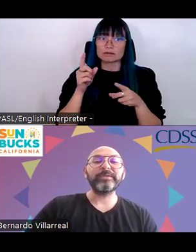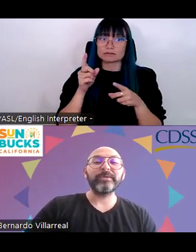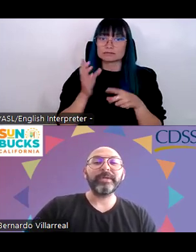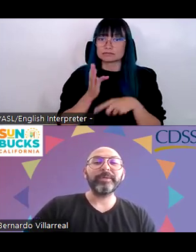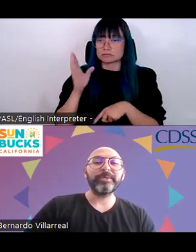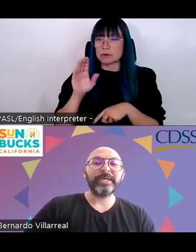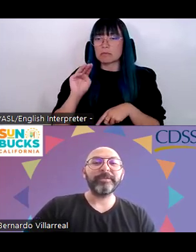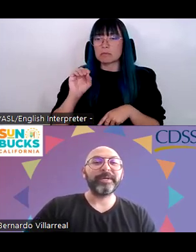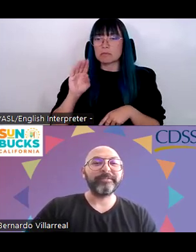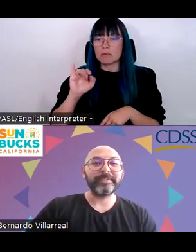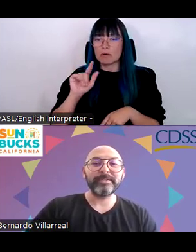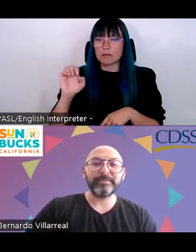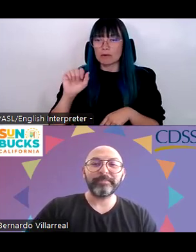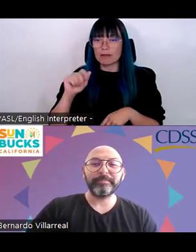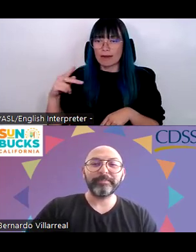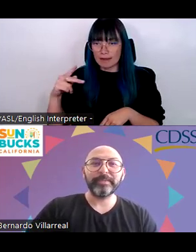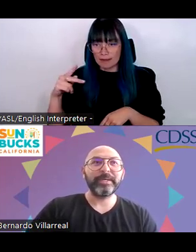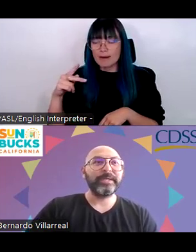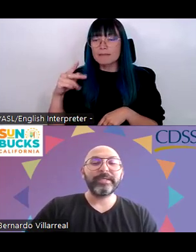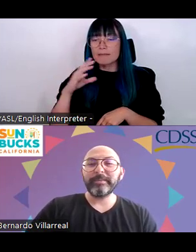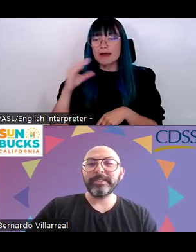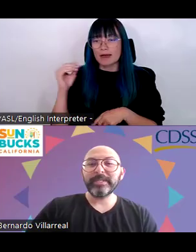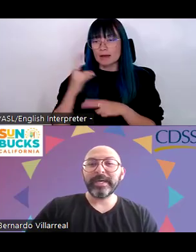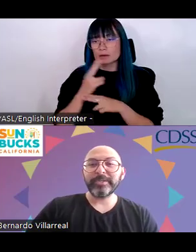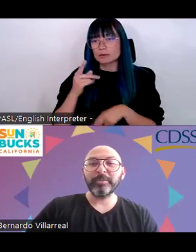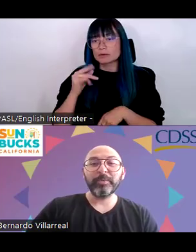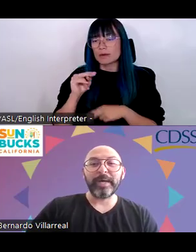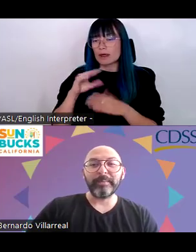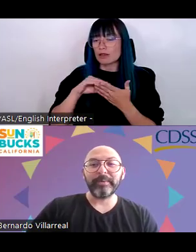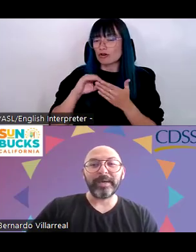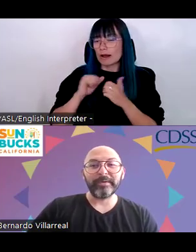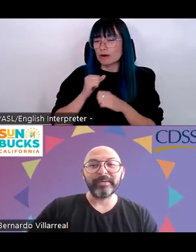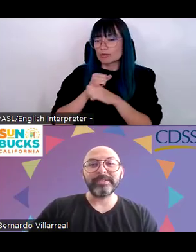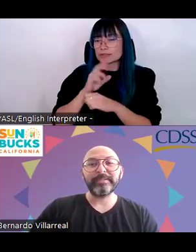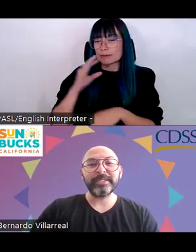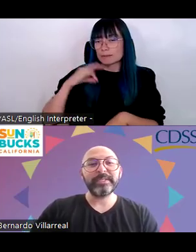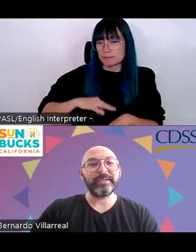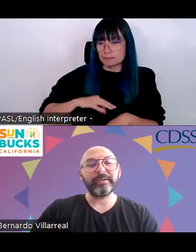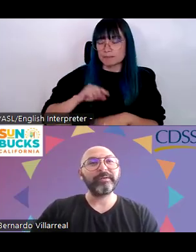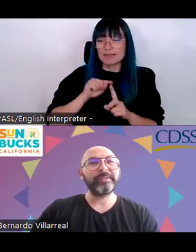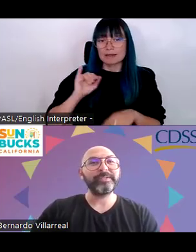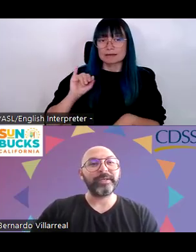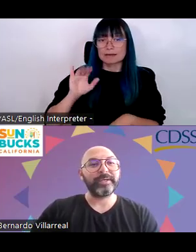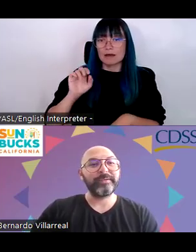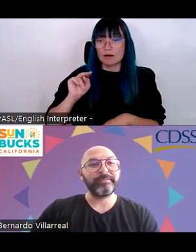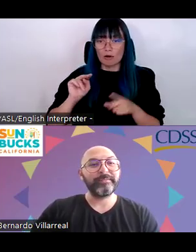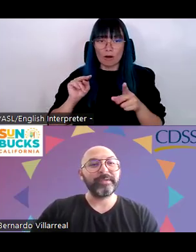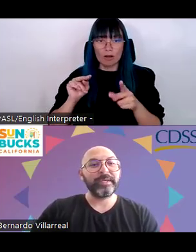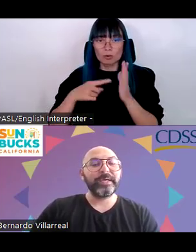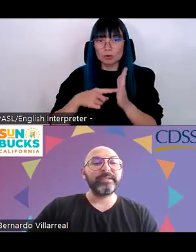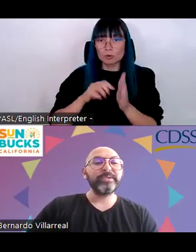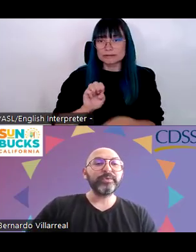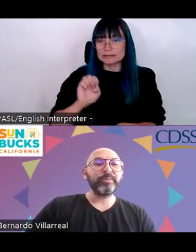PIN and learn how to protect their benefits. The EBT Edge mobile app icon is depicted here on the